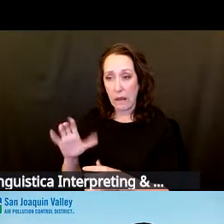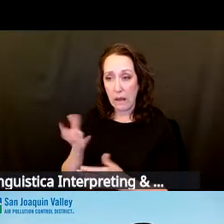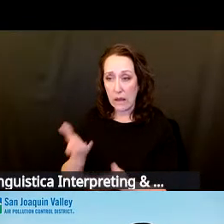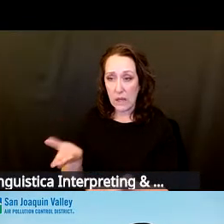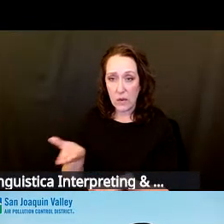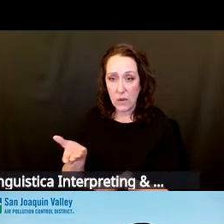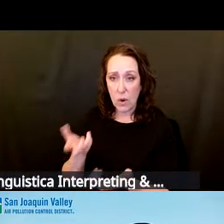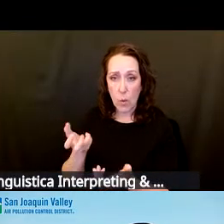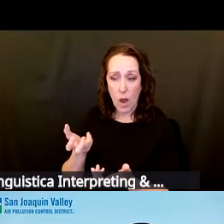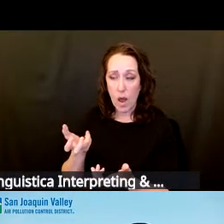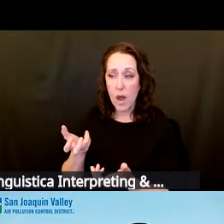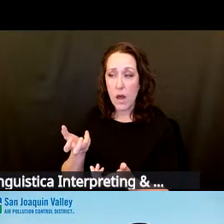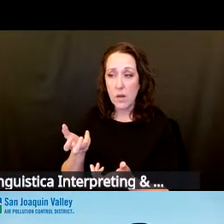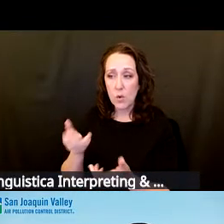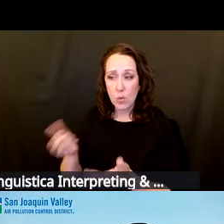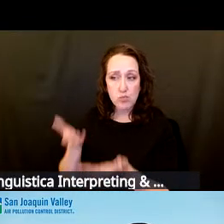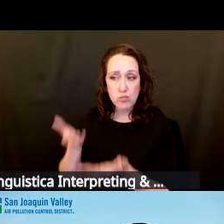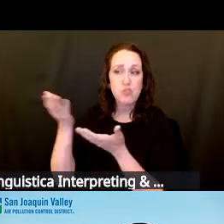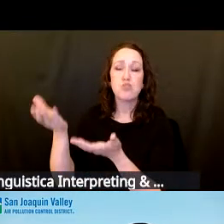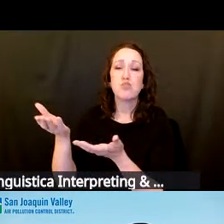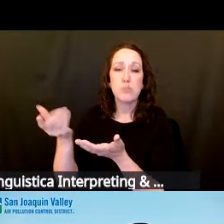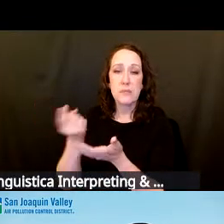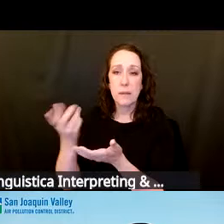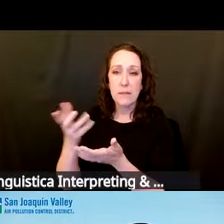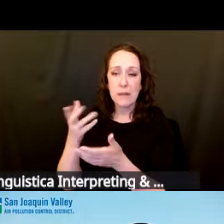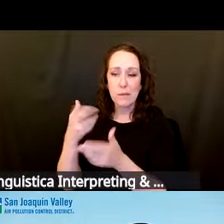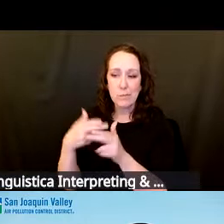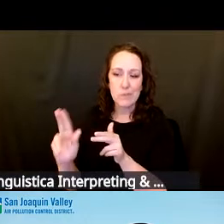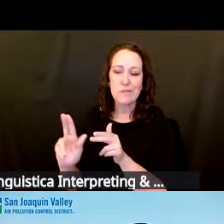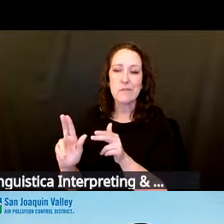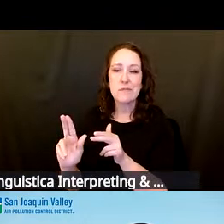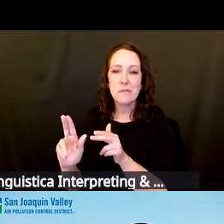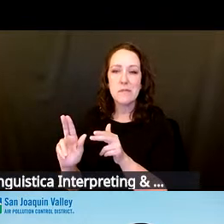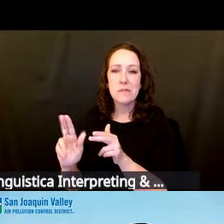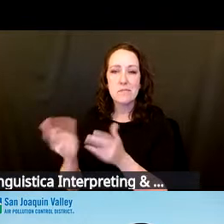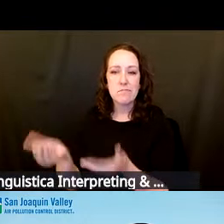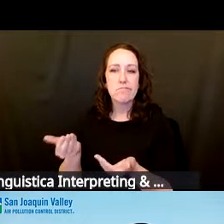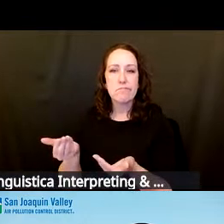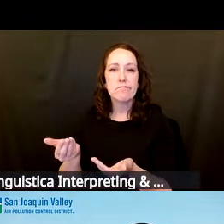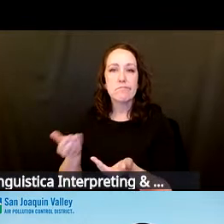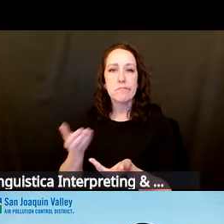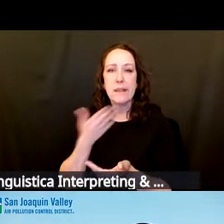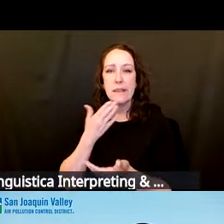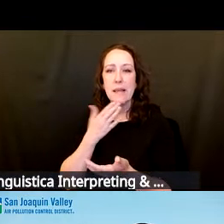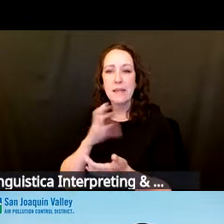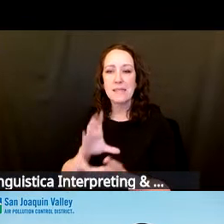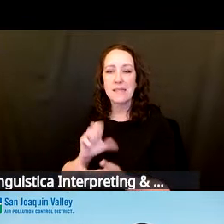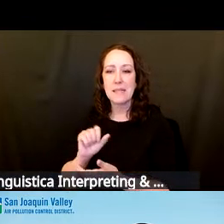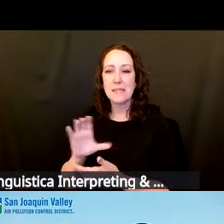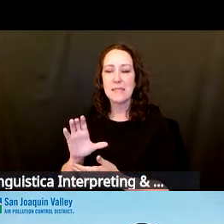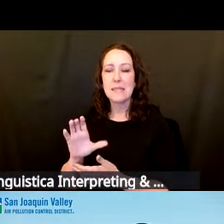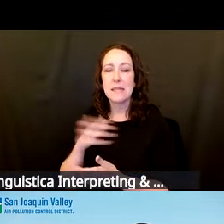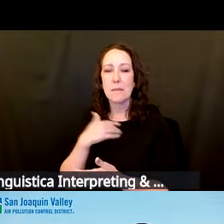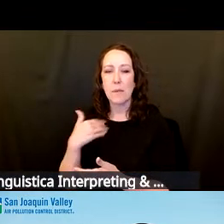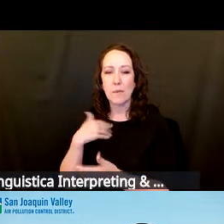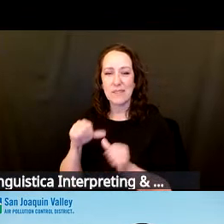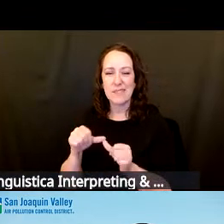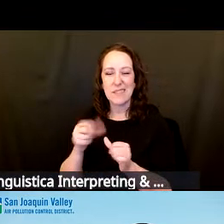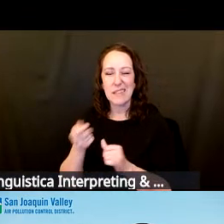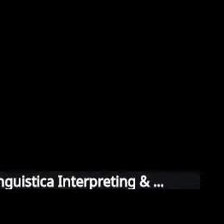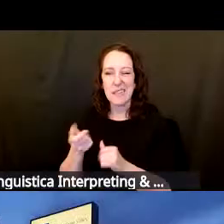would like to elevate something really briefly, we welcome that, and we thank our CSC members for staying a bit past